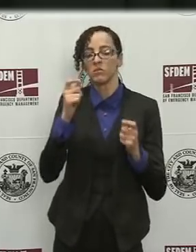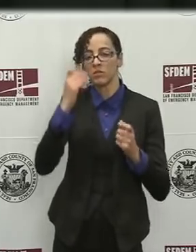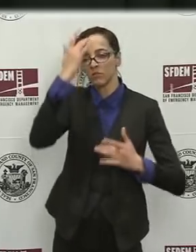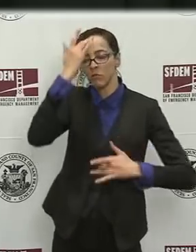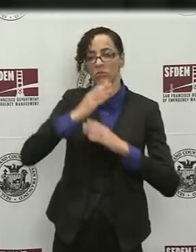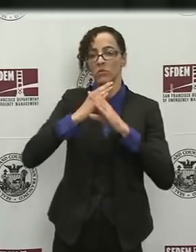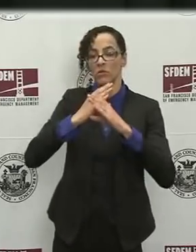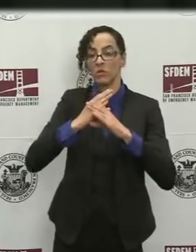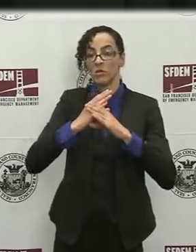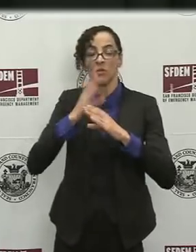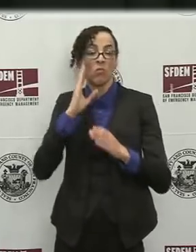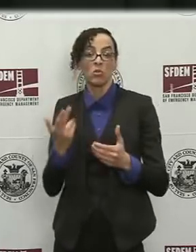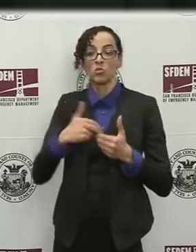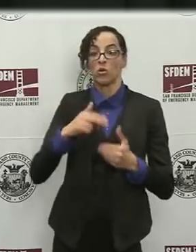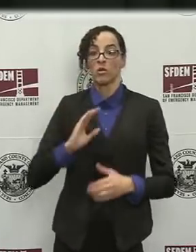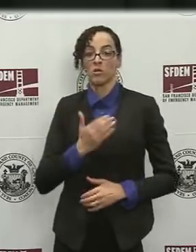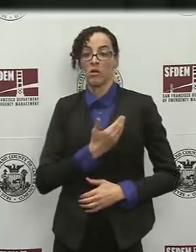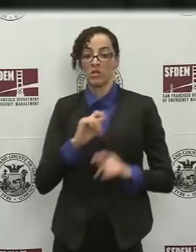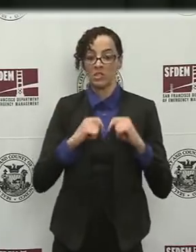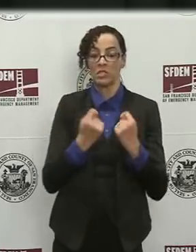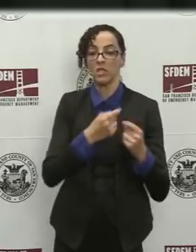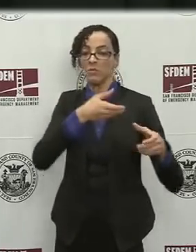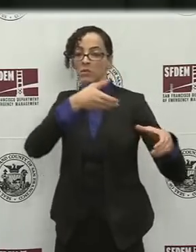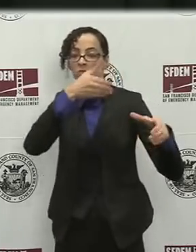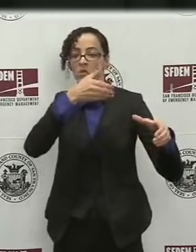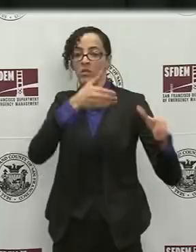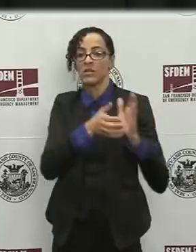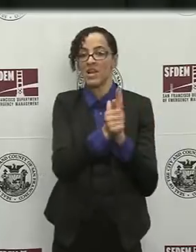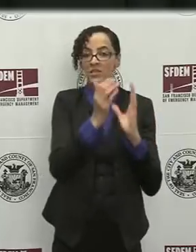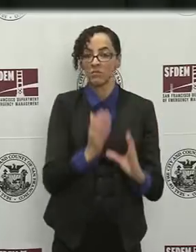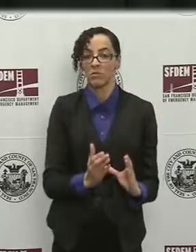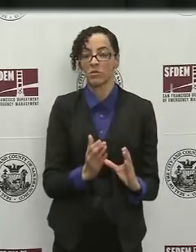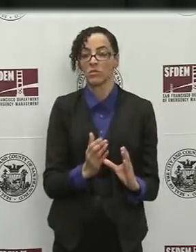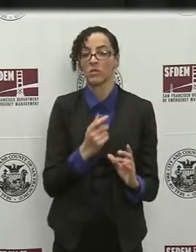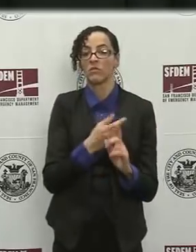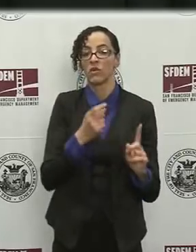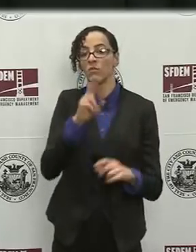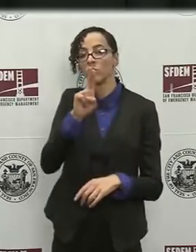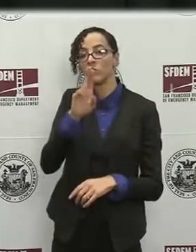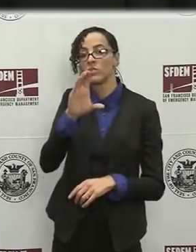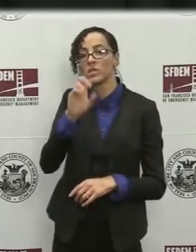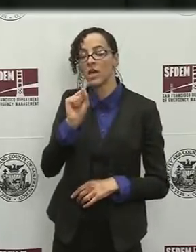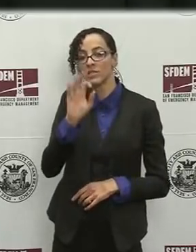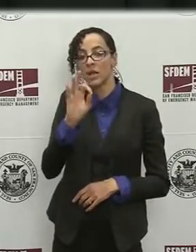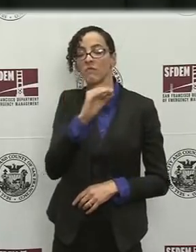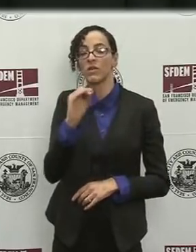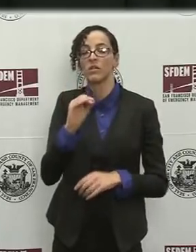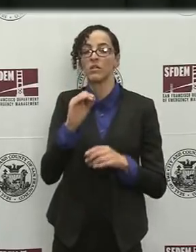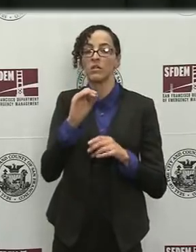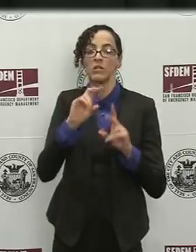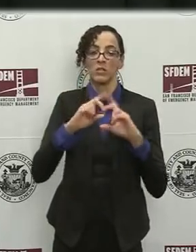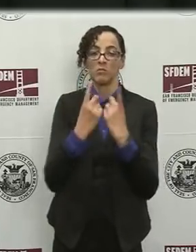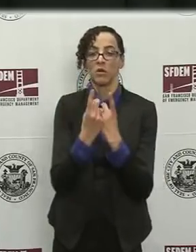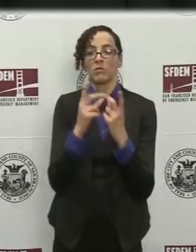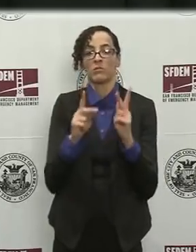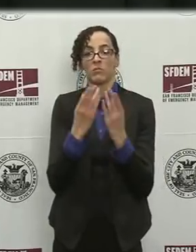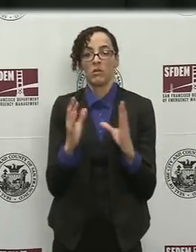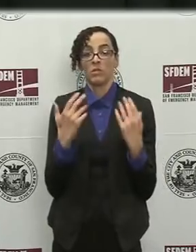experts here in the San Francisco Department of Health and at UCSF to guide and inform our